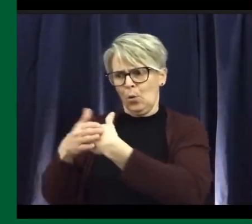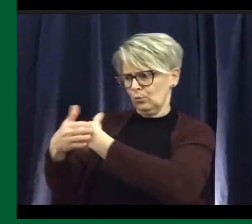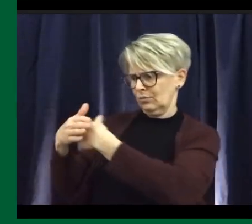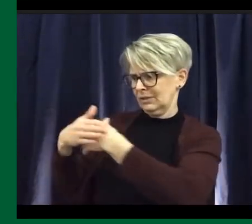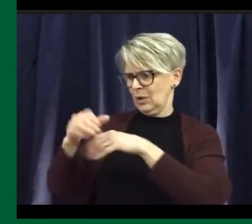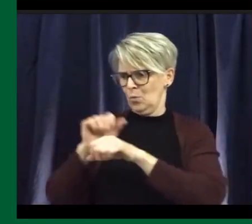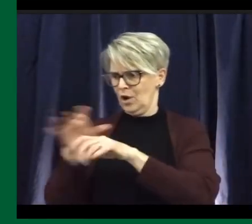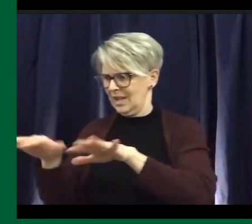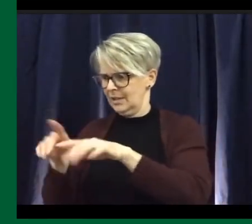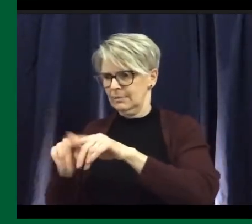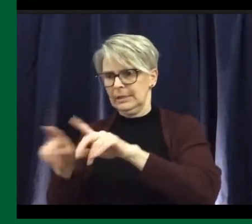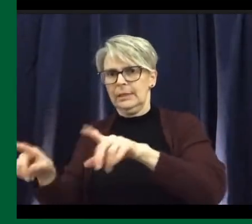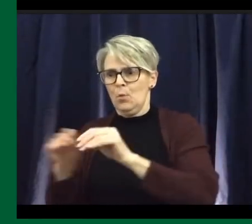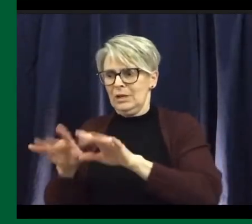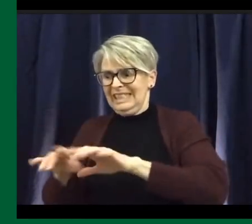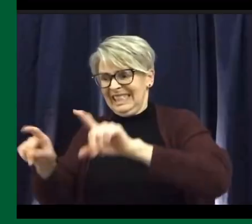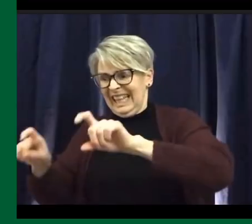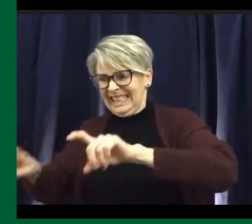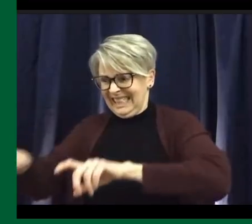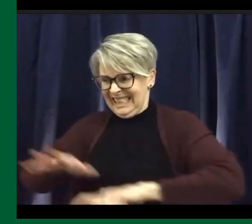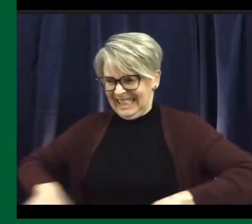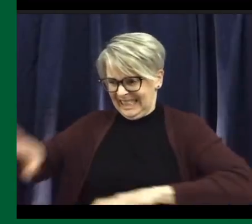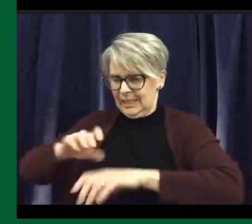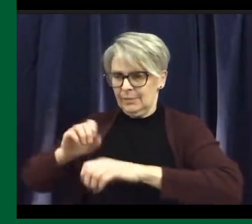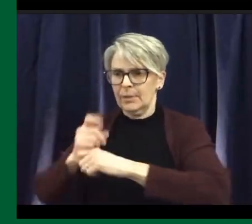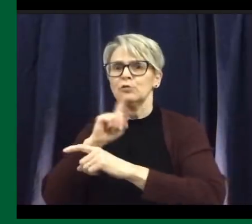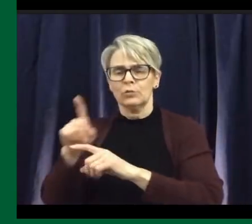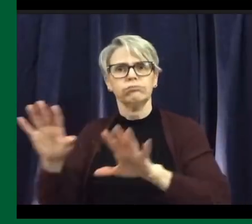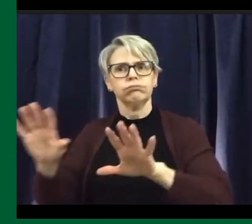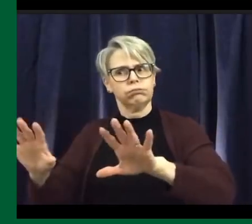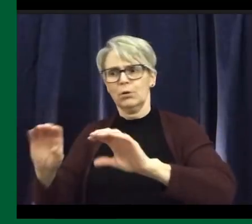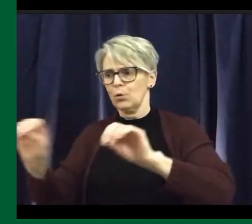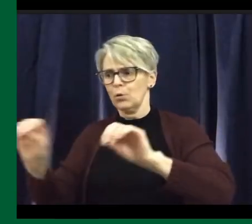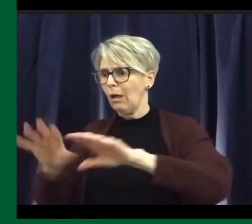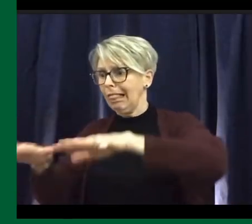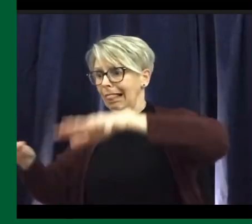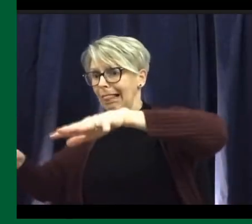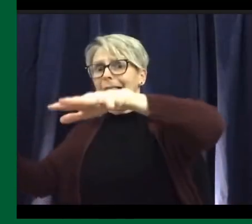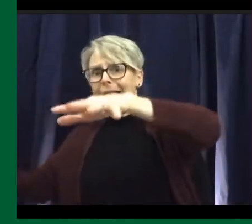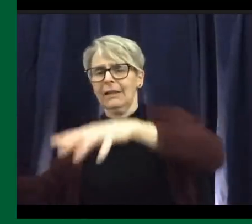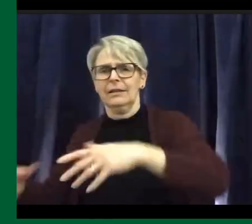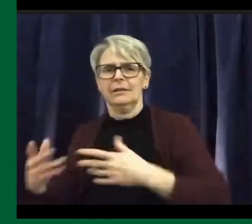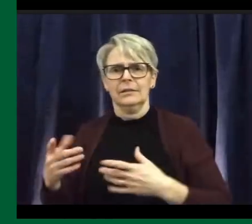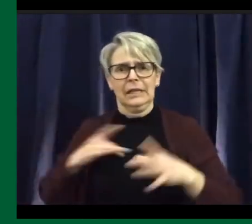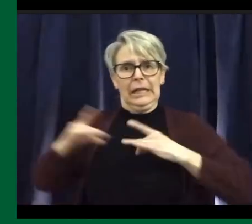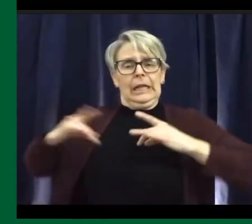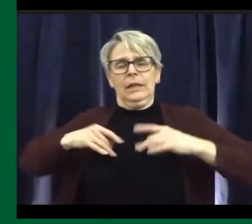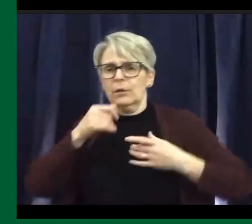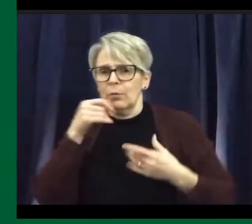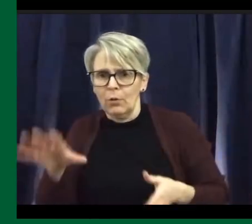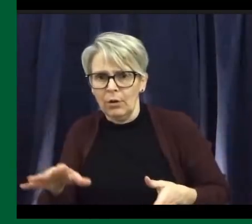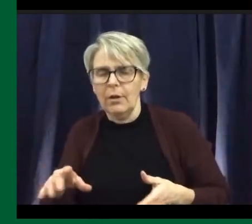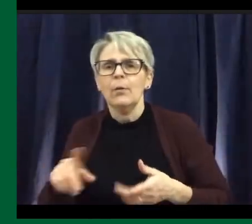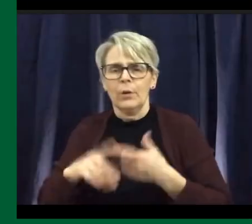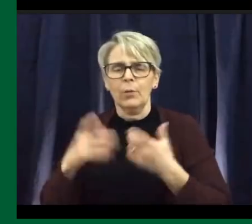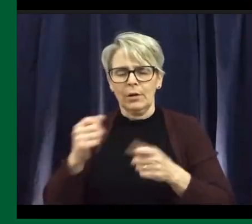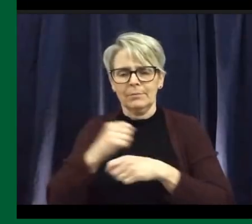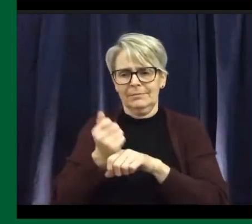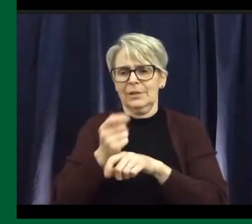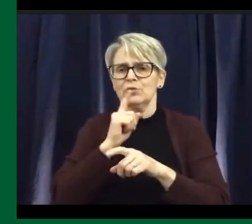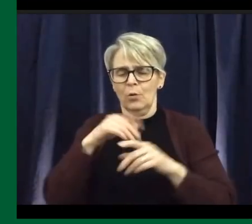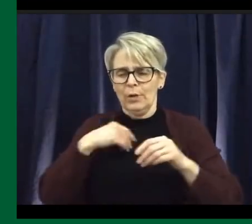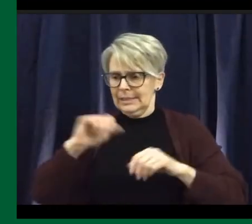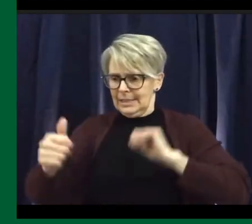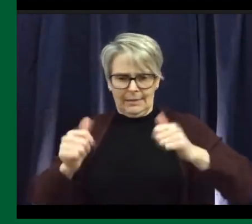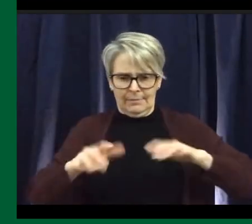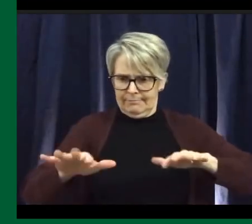or with the clients. So I think that's the setting where the point of care testing will be an additional tool that can be deployed.